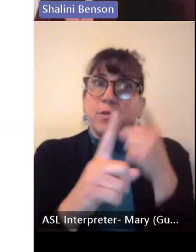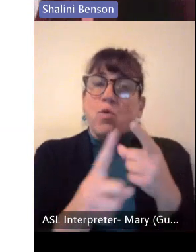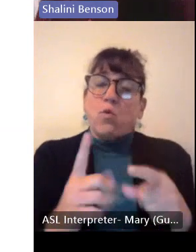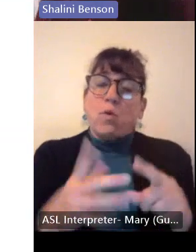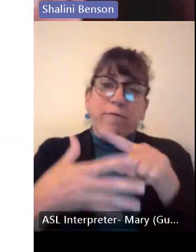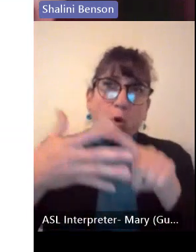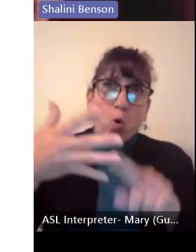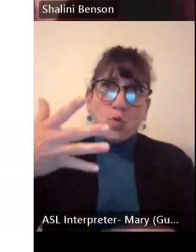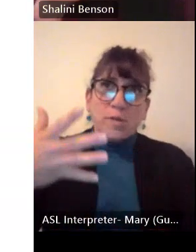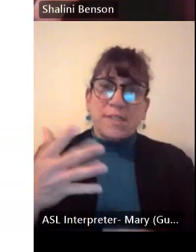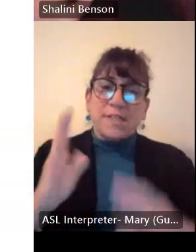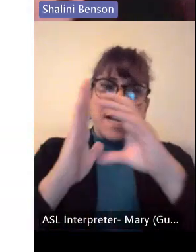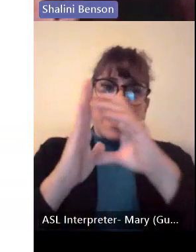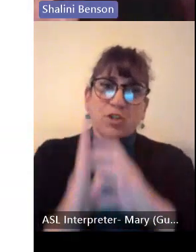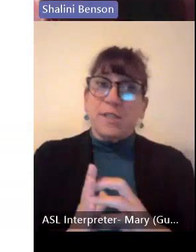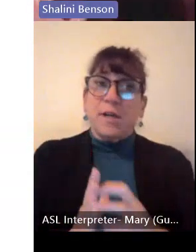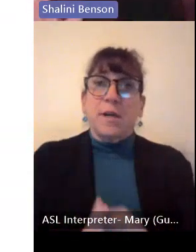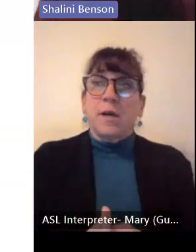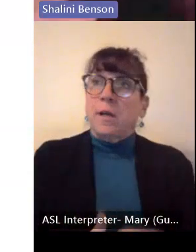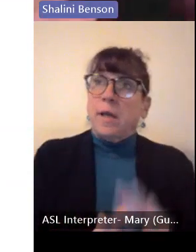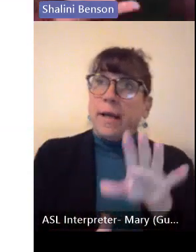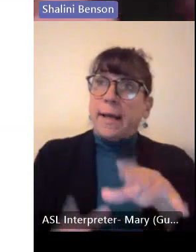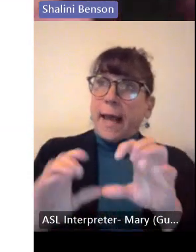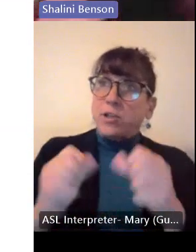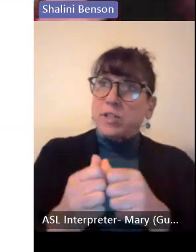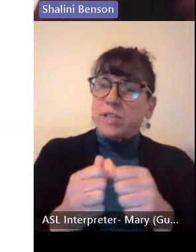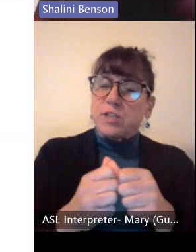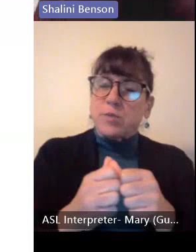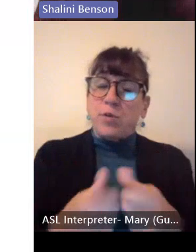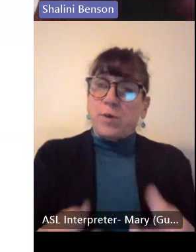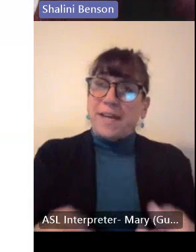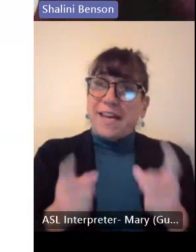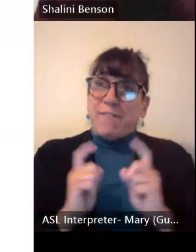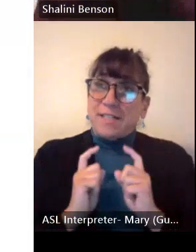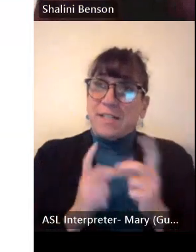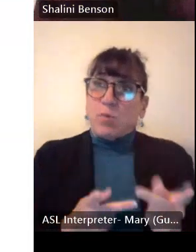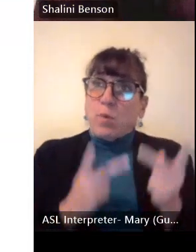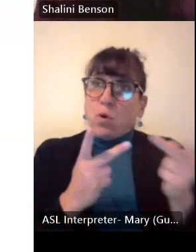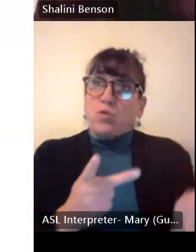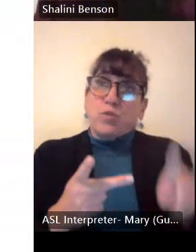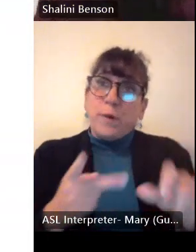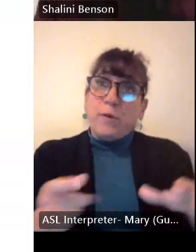is, hey, agencies, when you give us a proposal, here's what you need to cover.